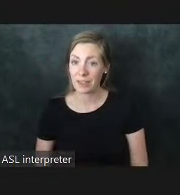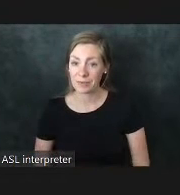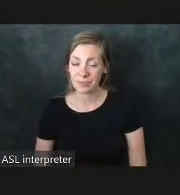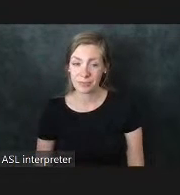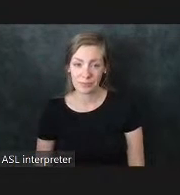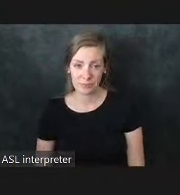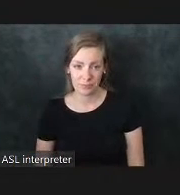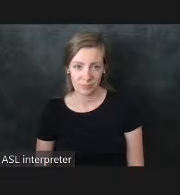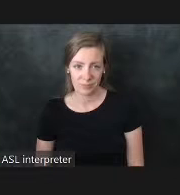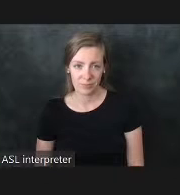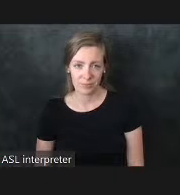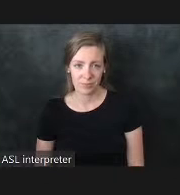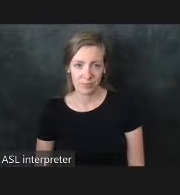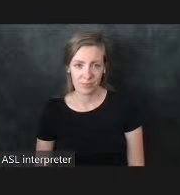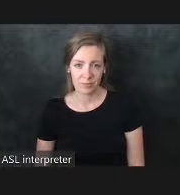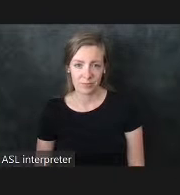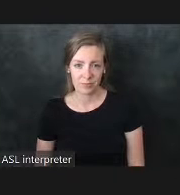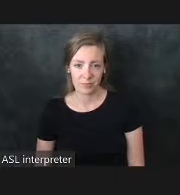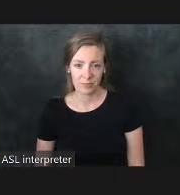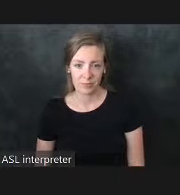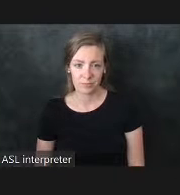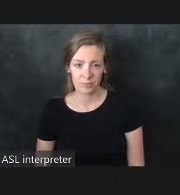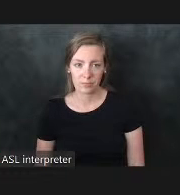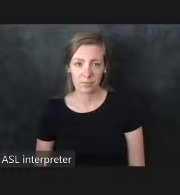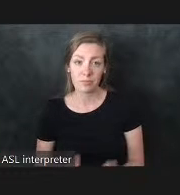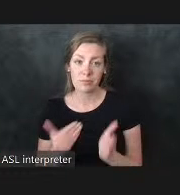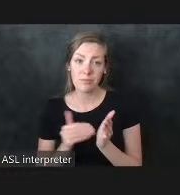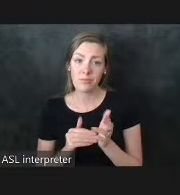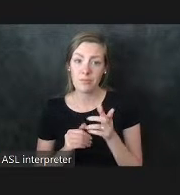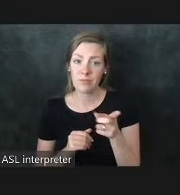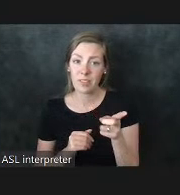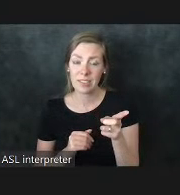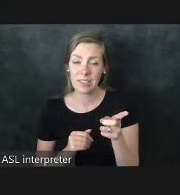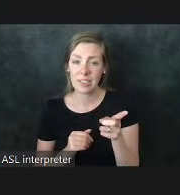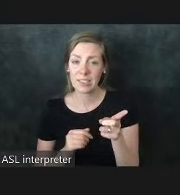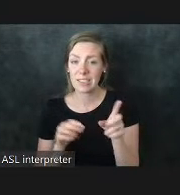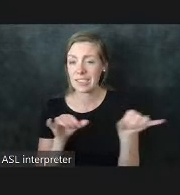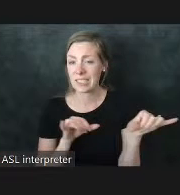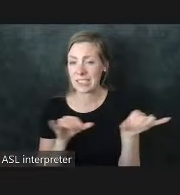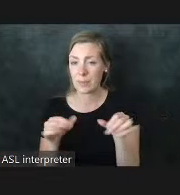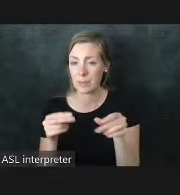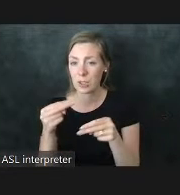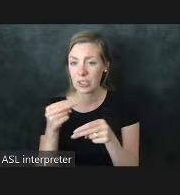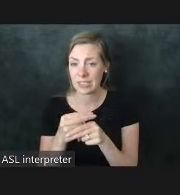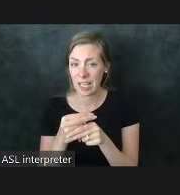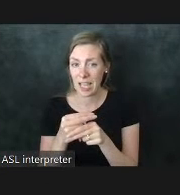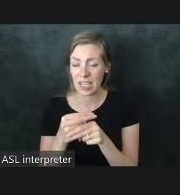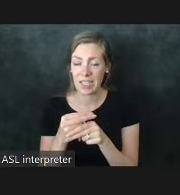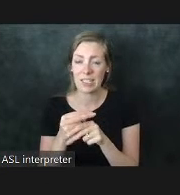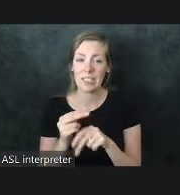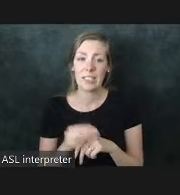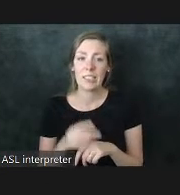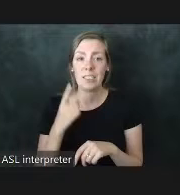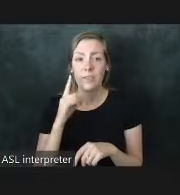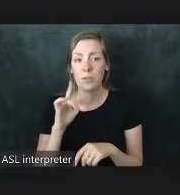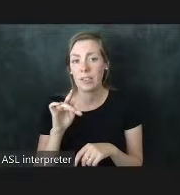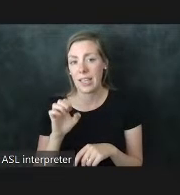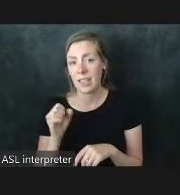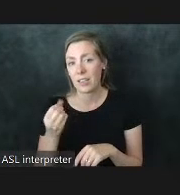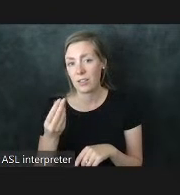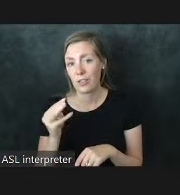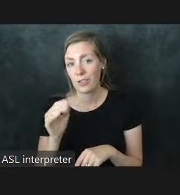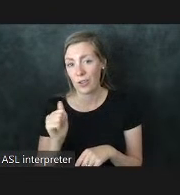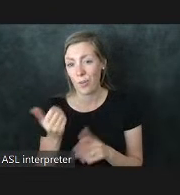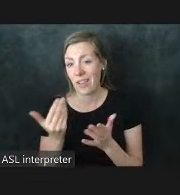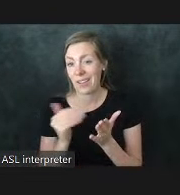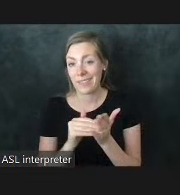And next slide. And again, this is just a simple slide that was for Lake Mendocino. This one's for Lake Sonoma. ¿Cuál es la de Lago